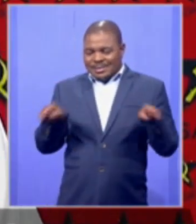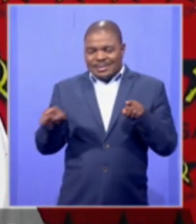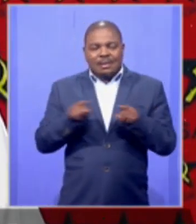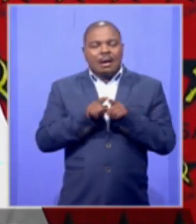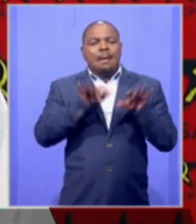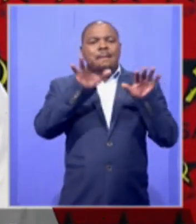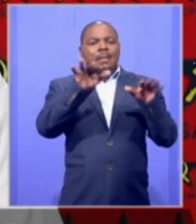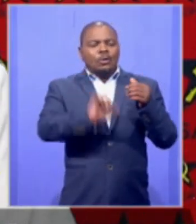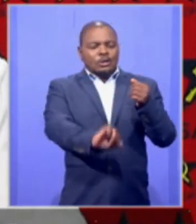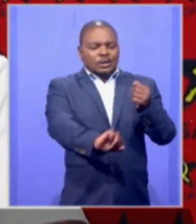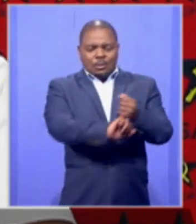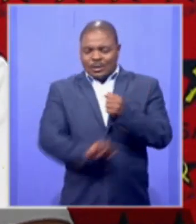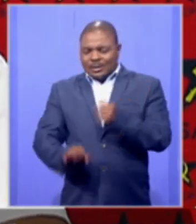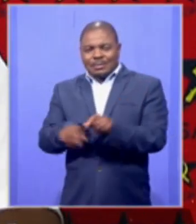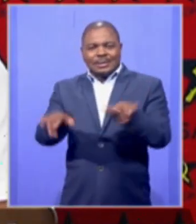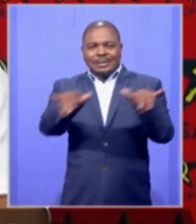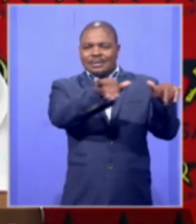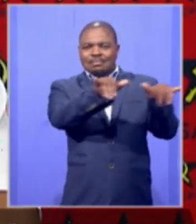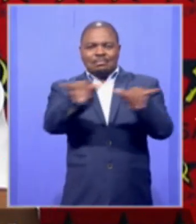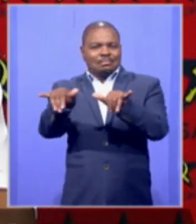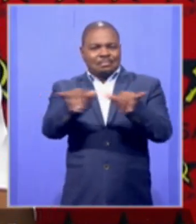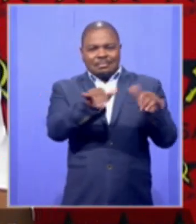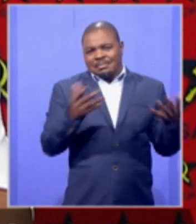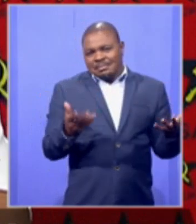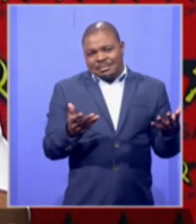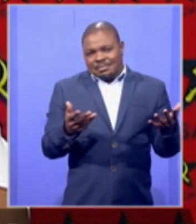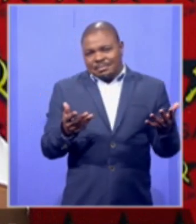same pond ba